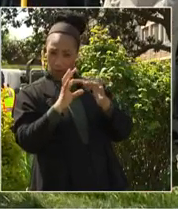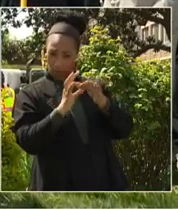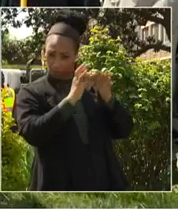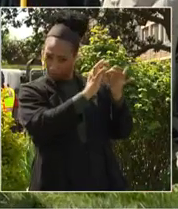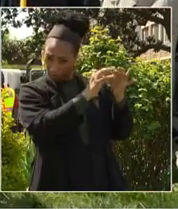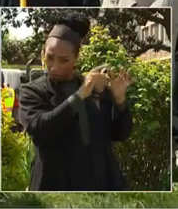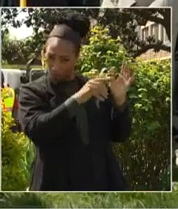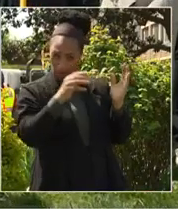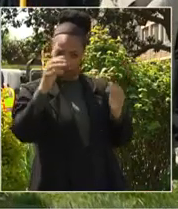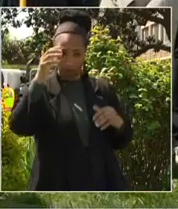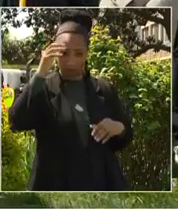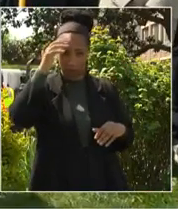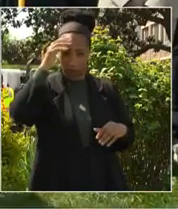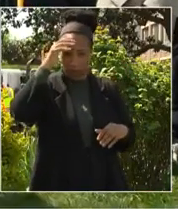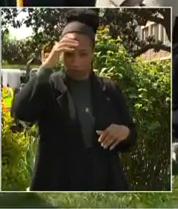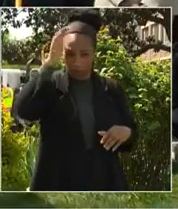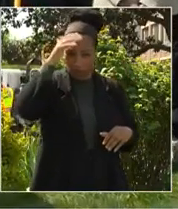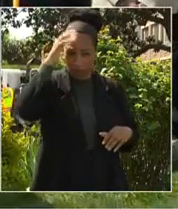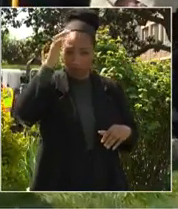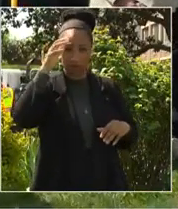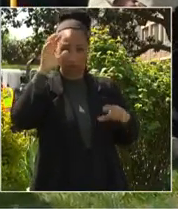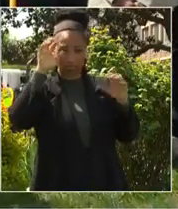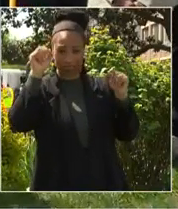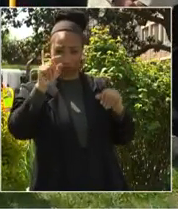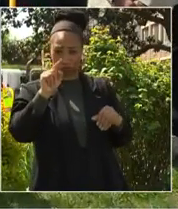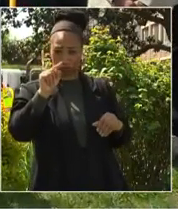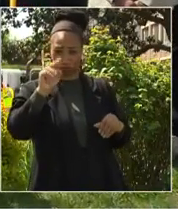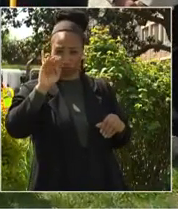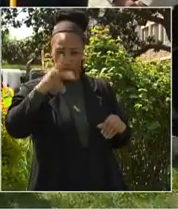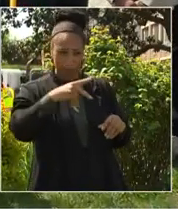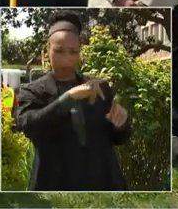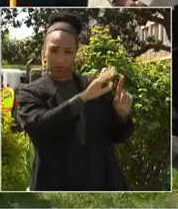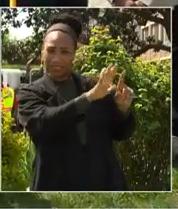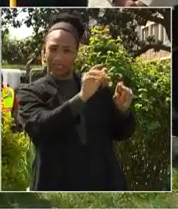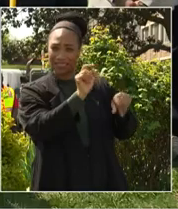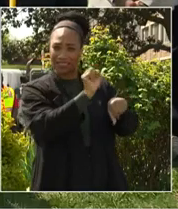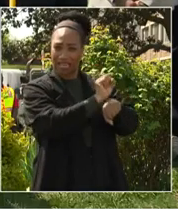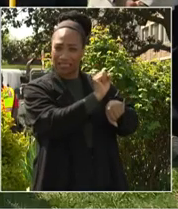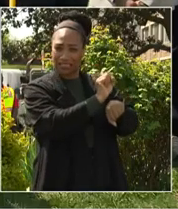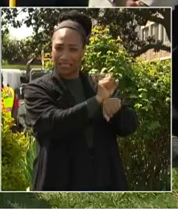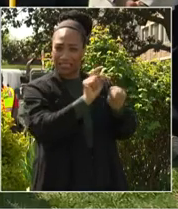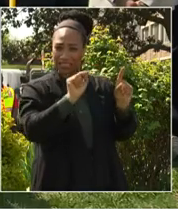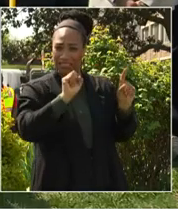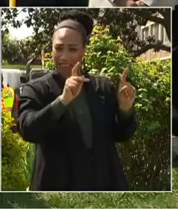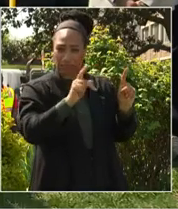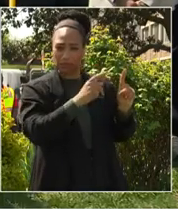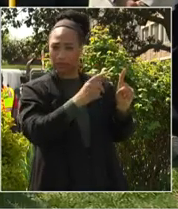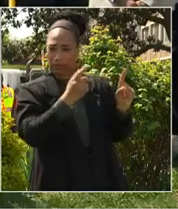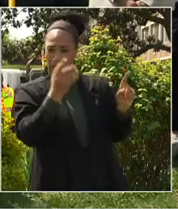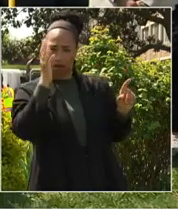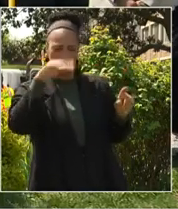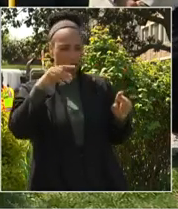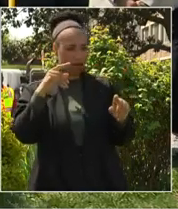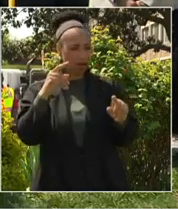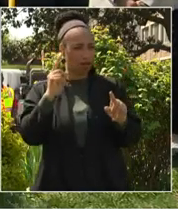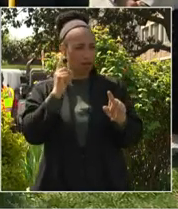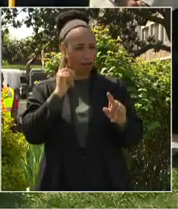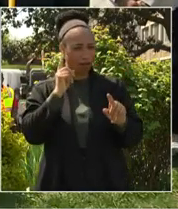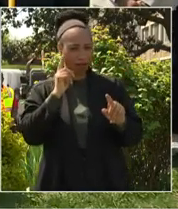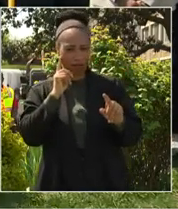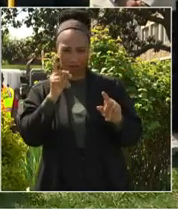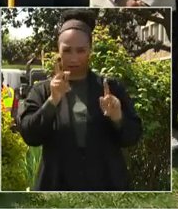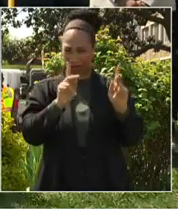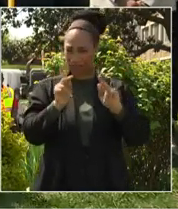are you targeting specific areas? I noted this morning there were crews picking up trash along Suitland Parkway, a road that the president